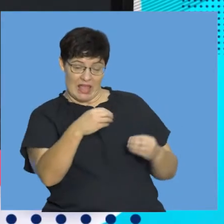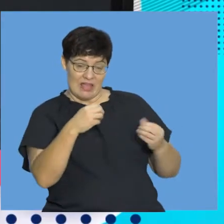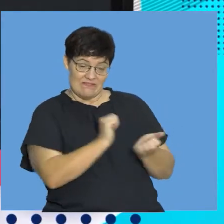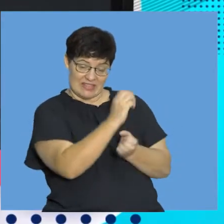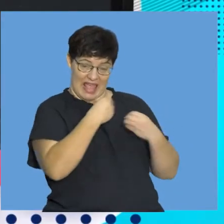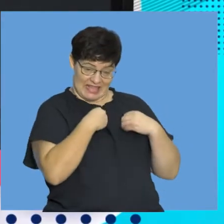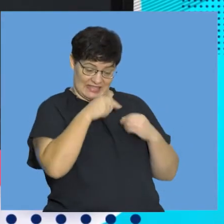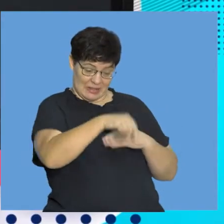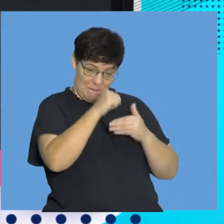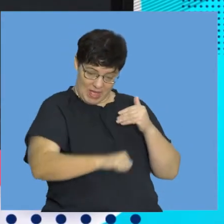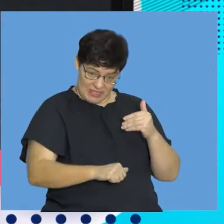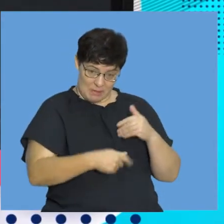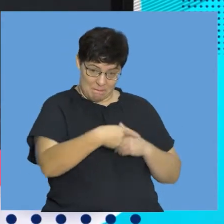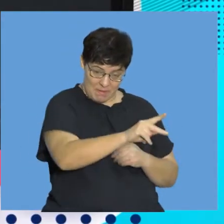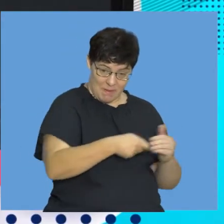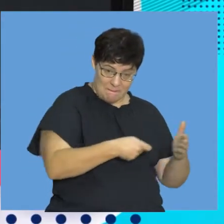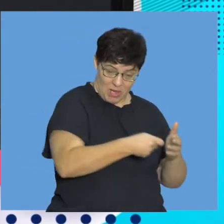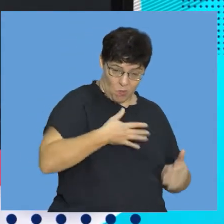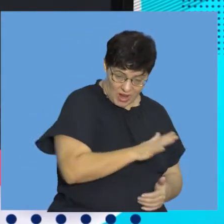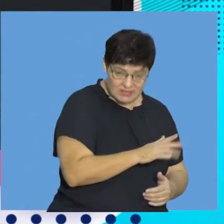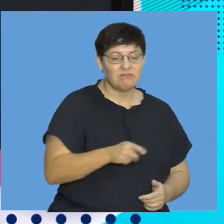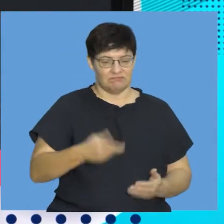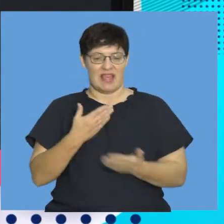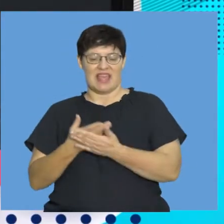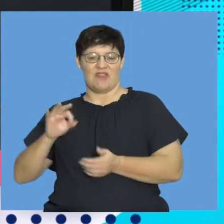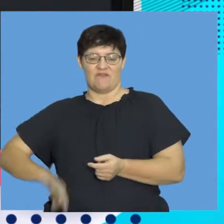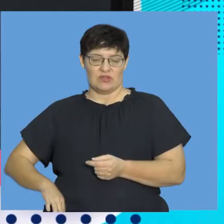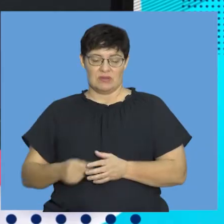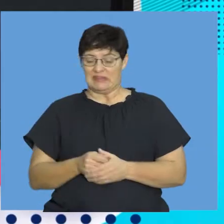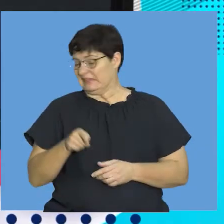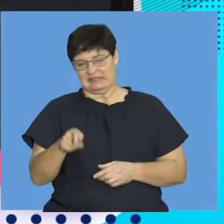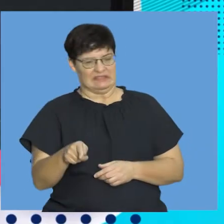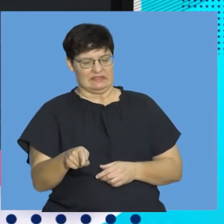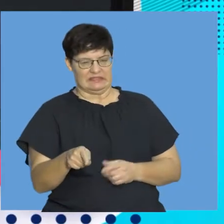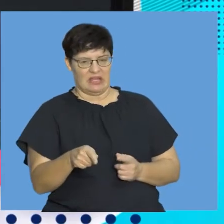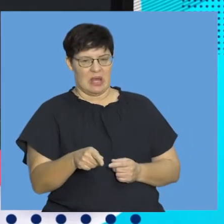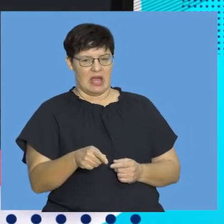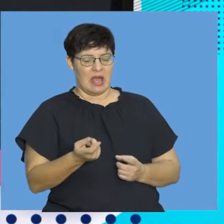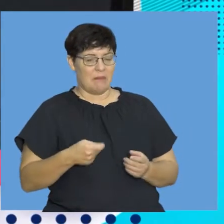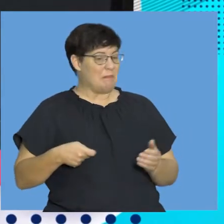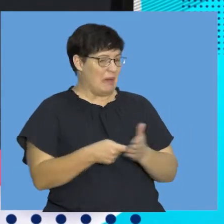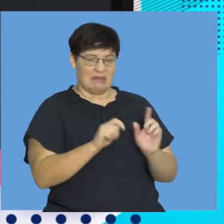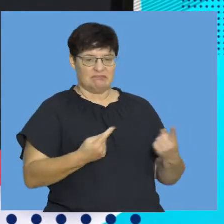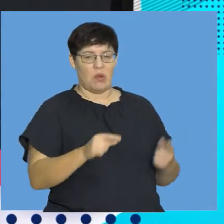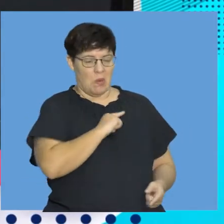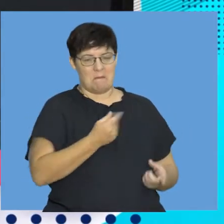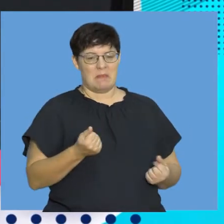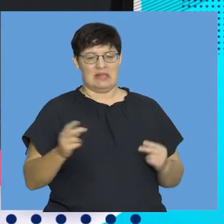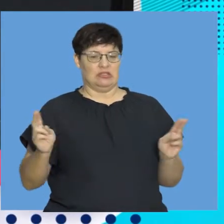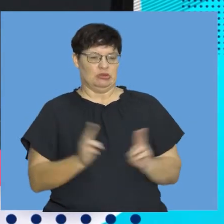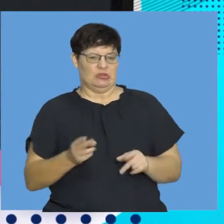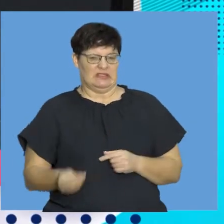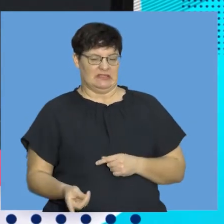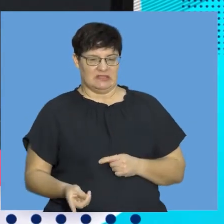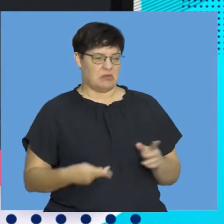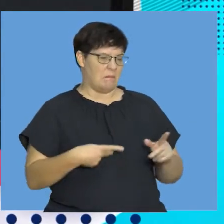asset. Or in this month, we are not able to buy it because there's a shortfall of cash. But yes, this is what we